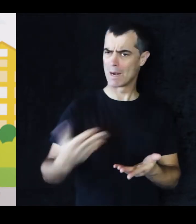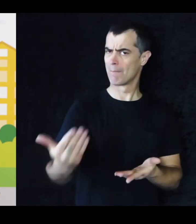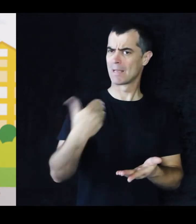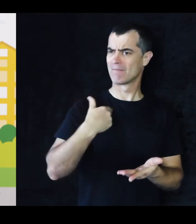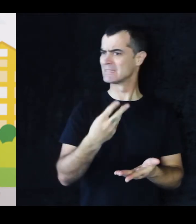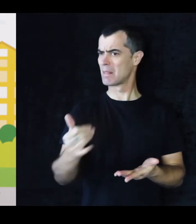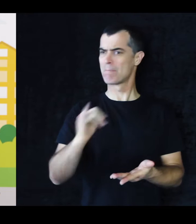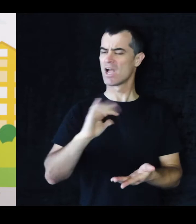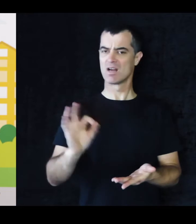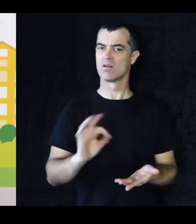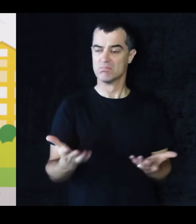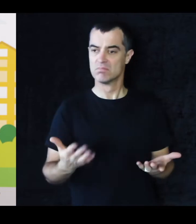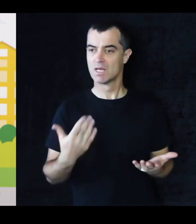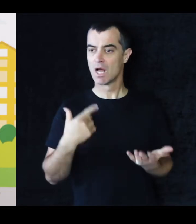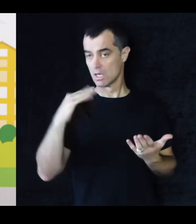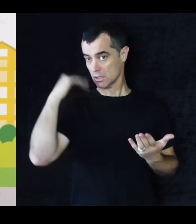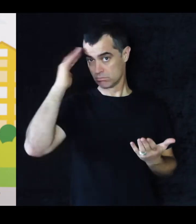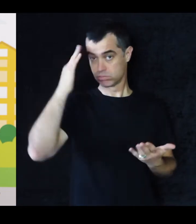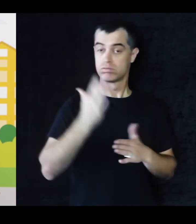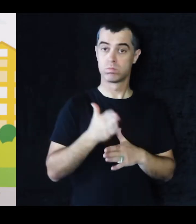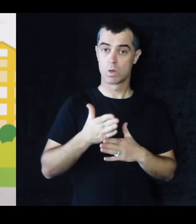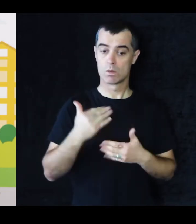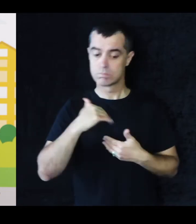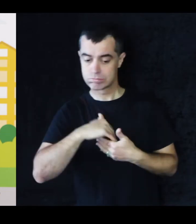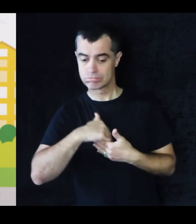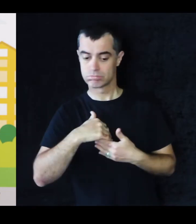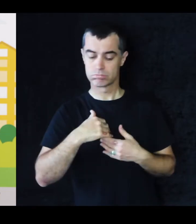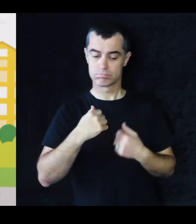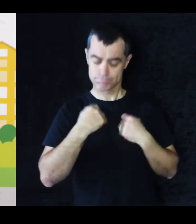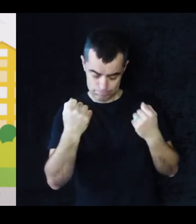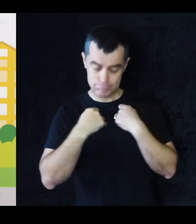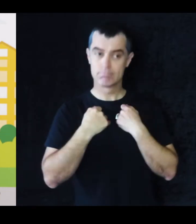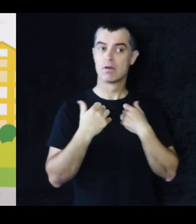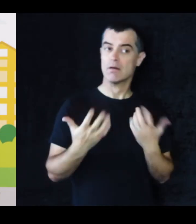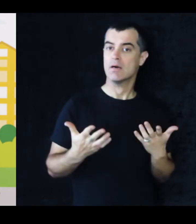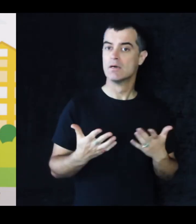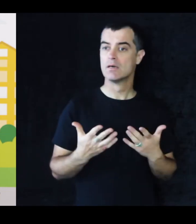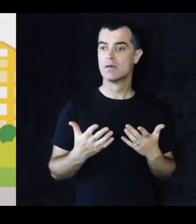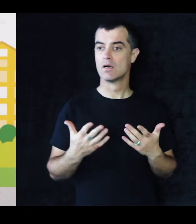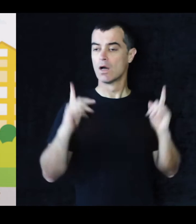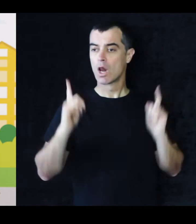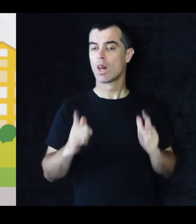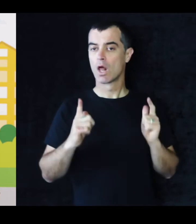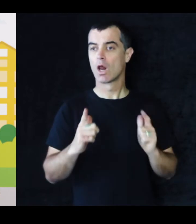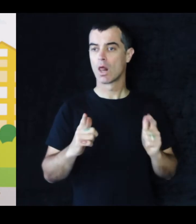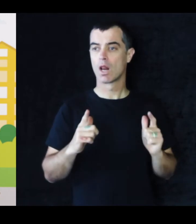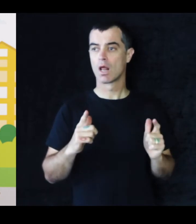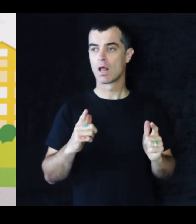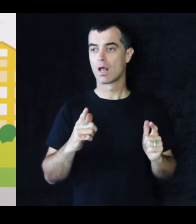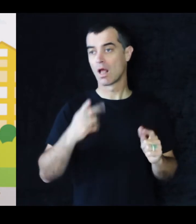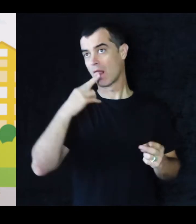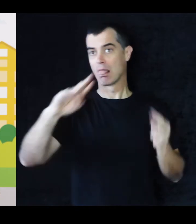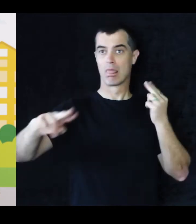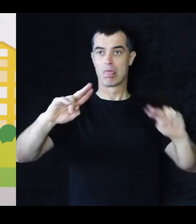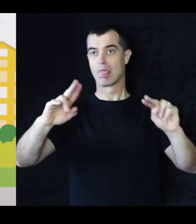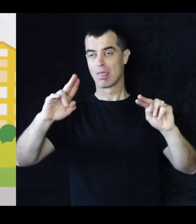in return? You know, but I had to do a lot of work on that within myself. You know, but there's a